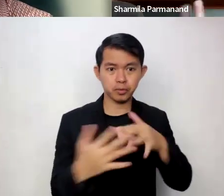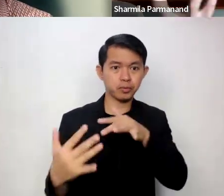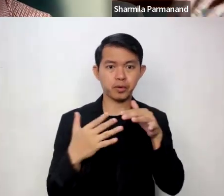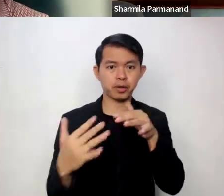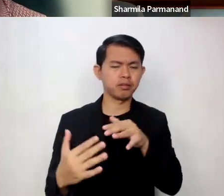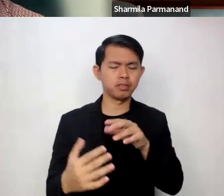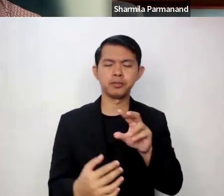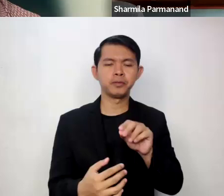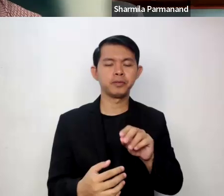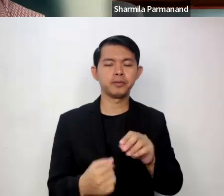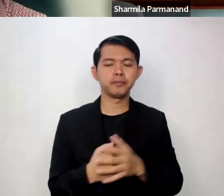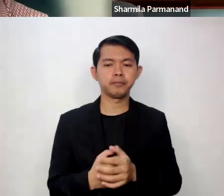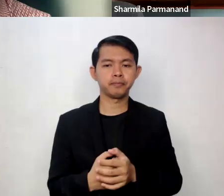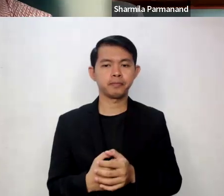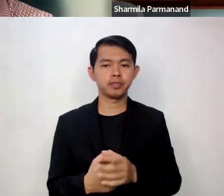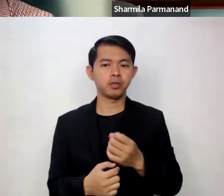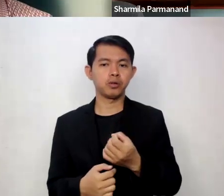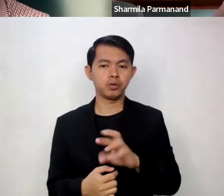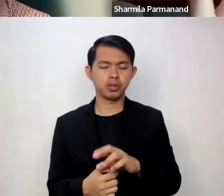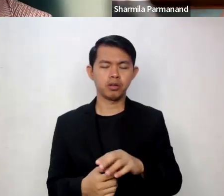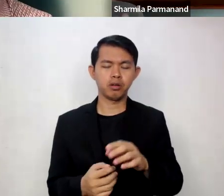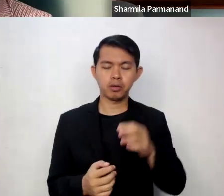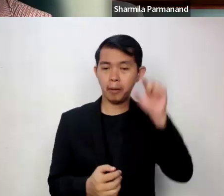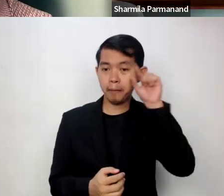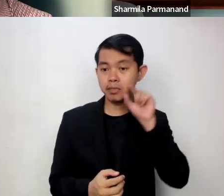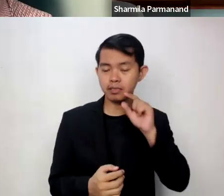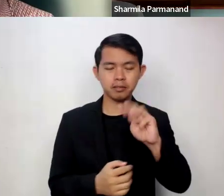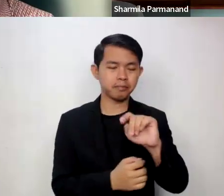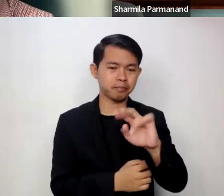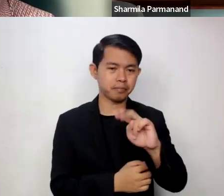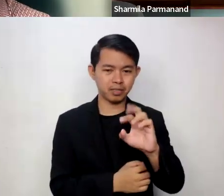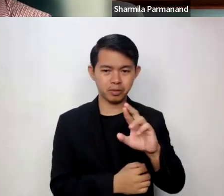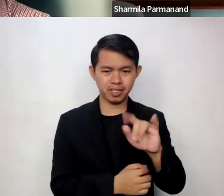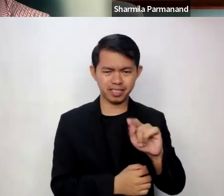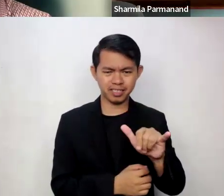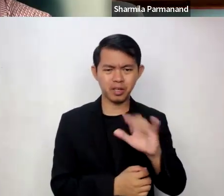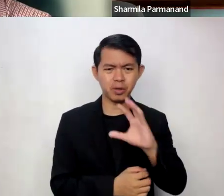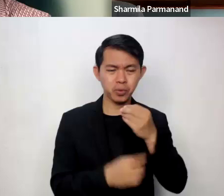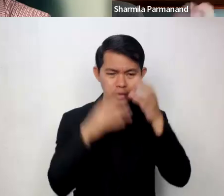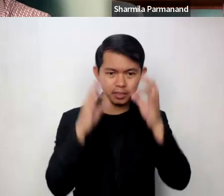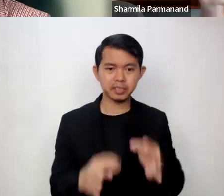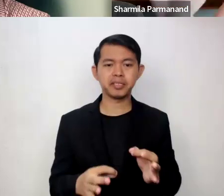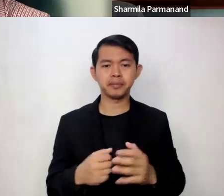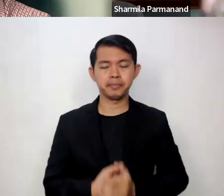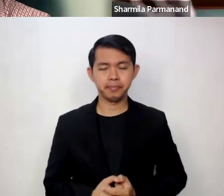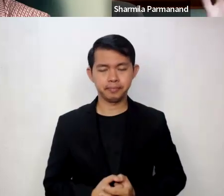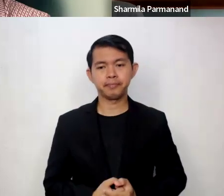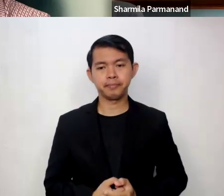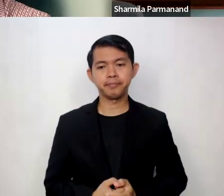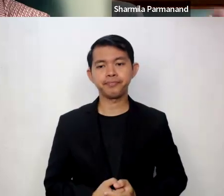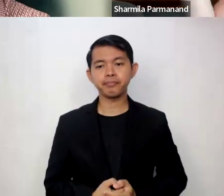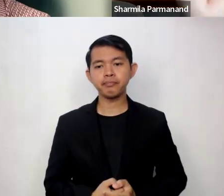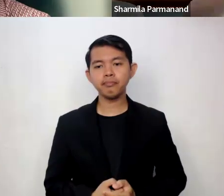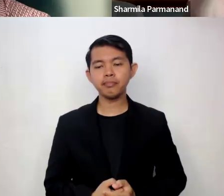the conditions for gender minorities more difficult in conflict situations. So kind of pushing back against